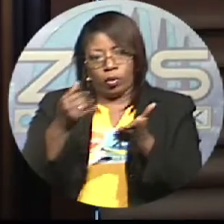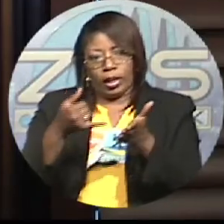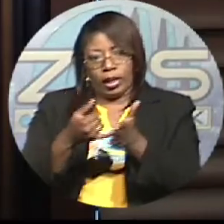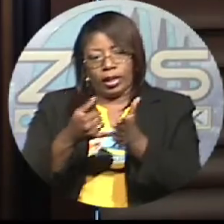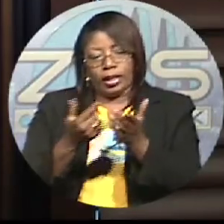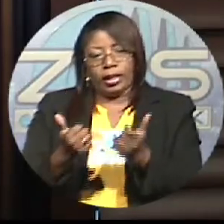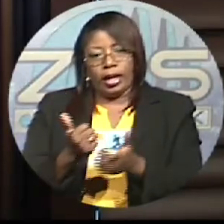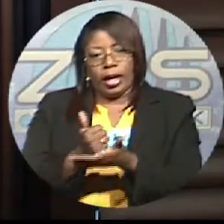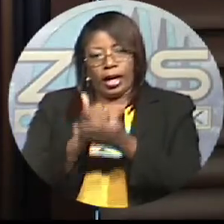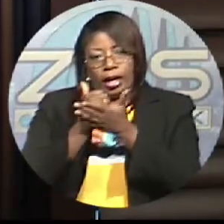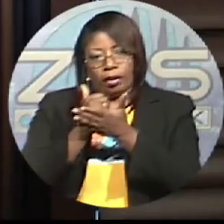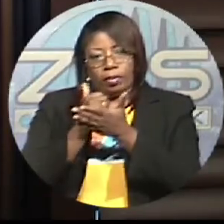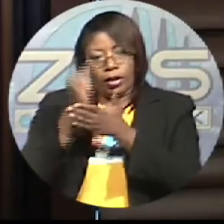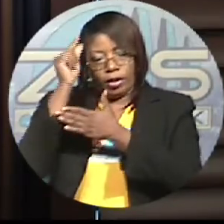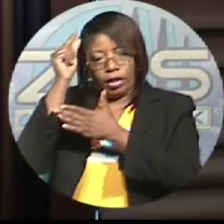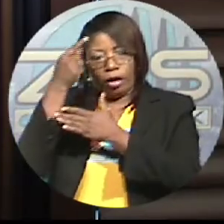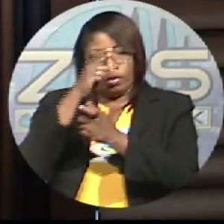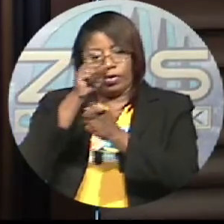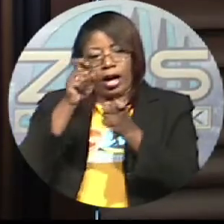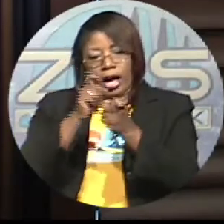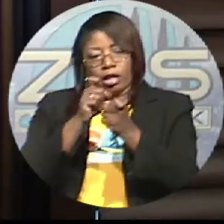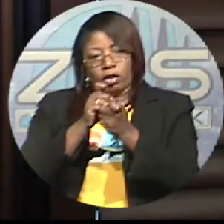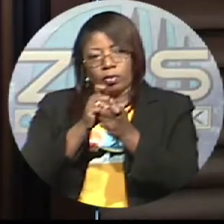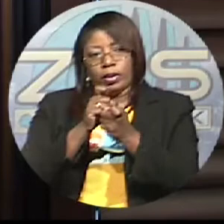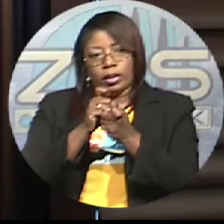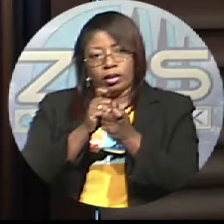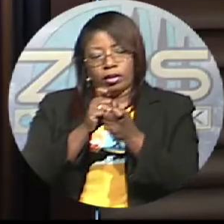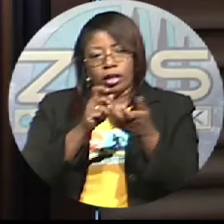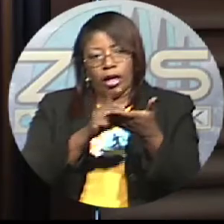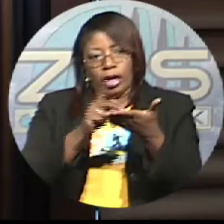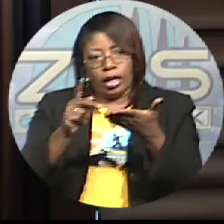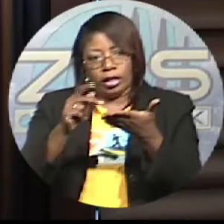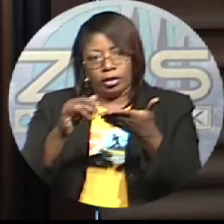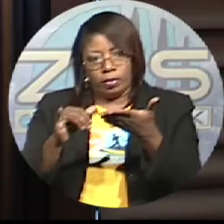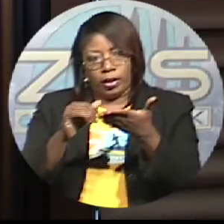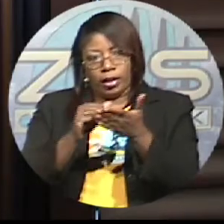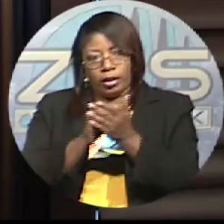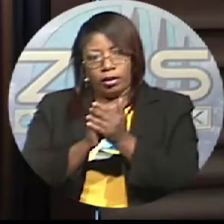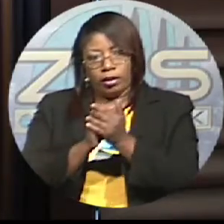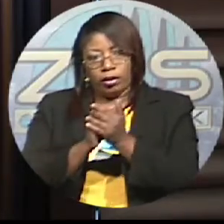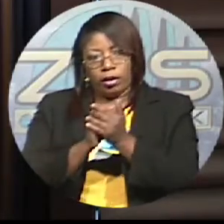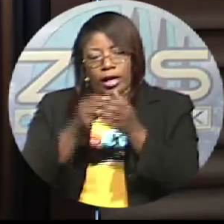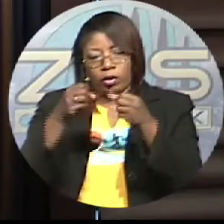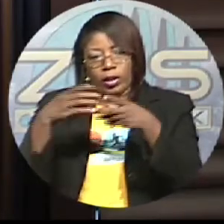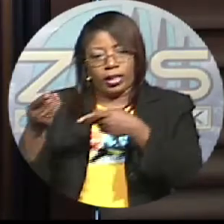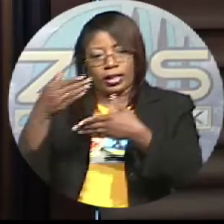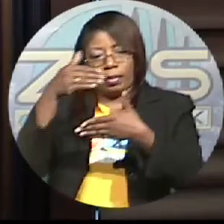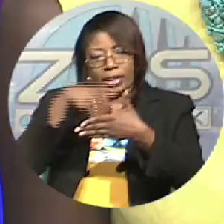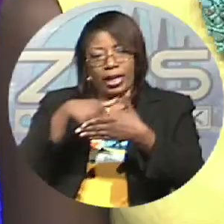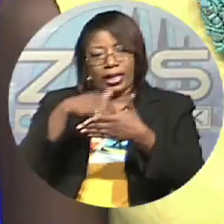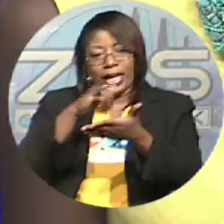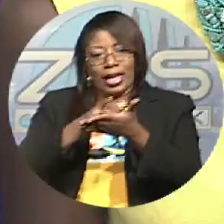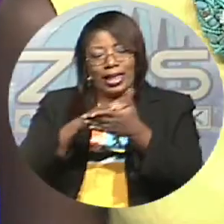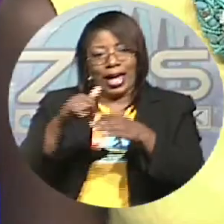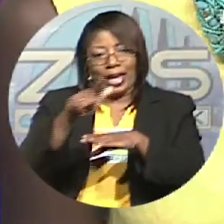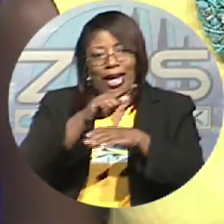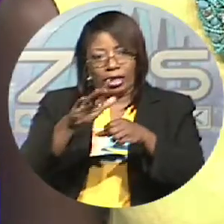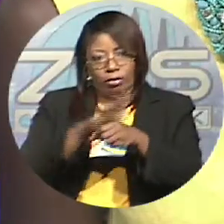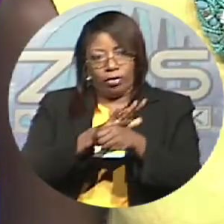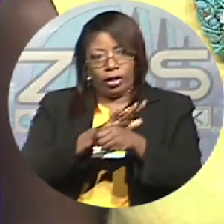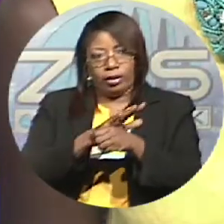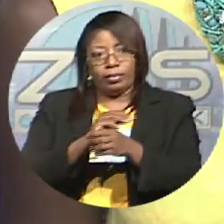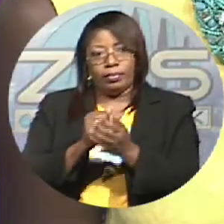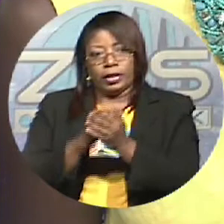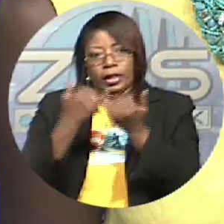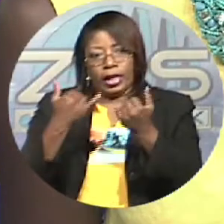government with accurate billing, and it provides accurate information about the waste coming into the landfill facility. The economy